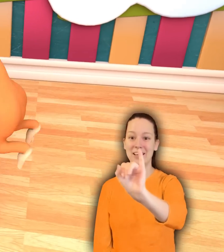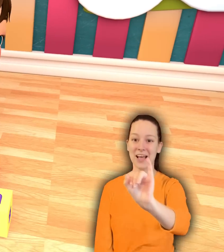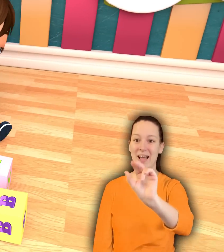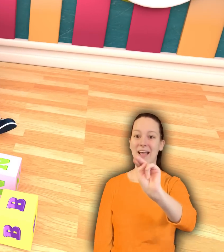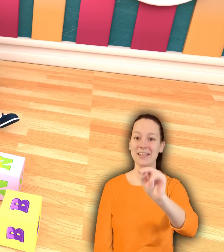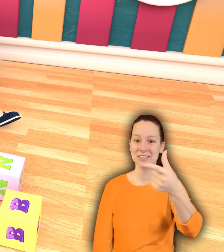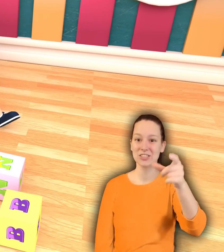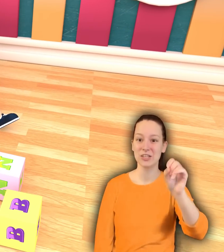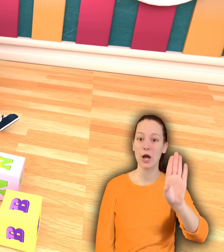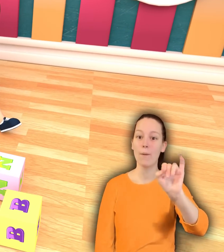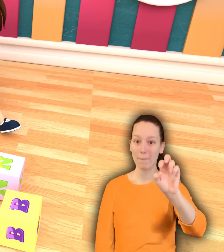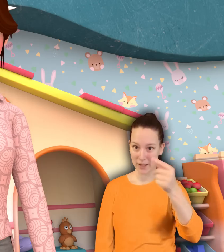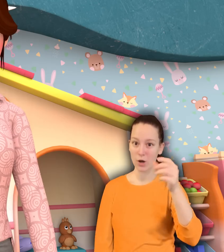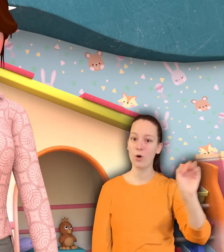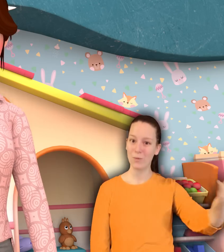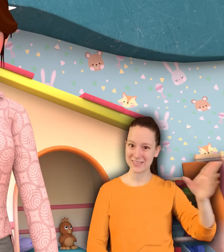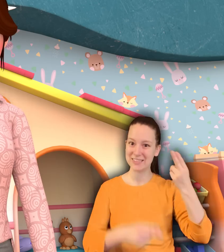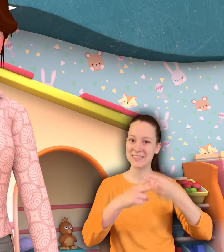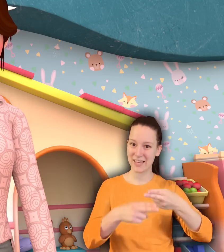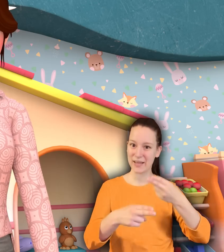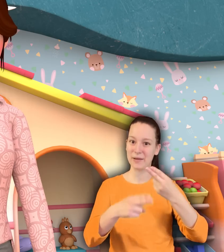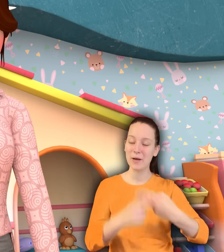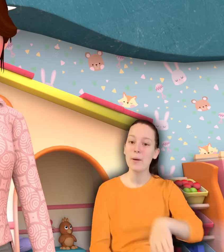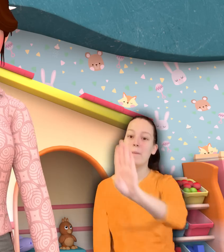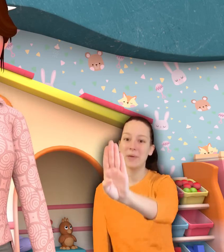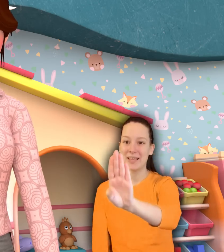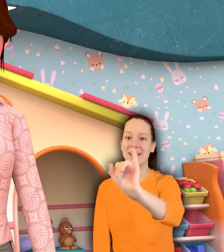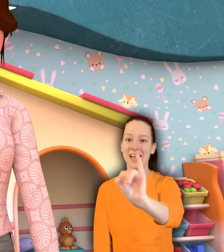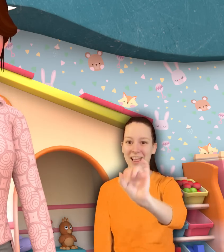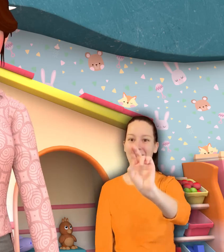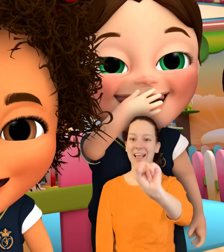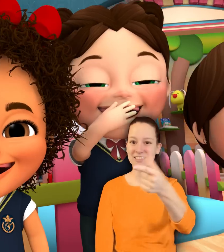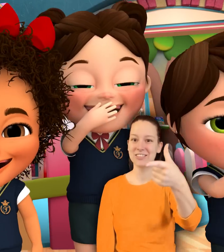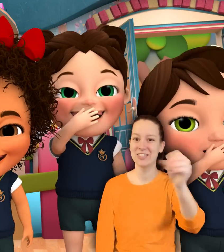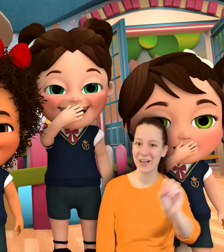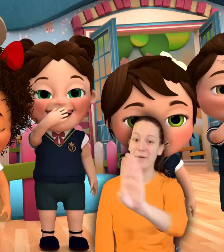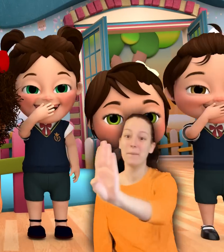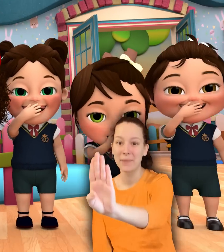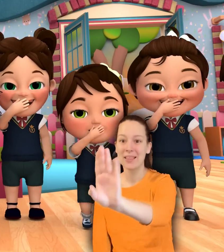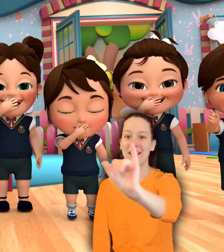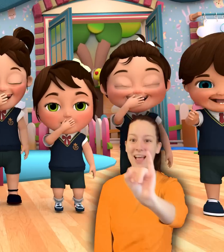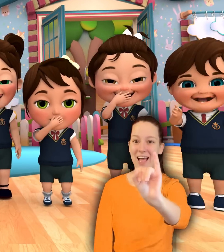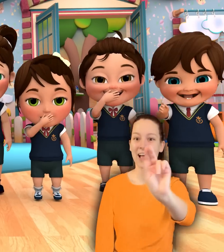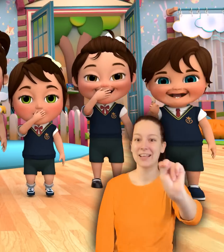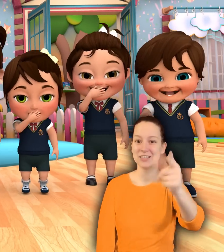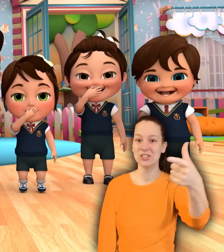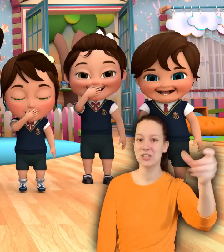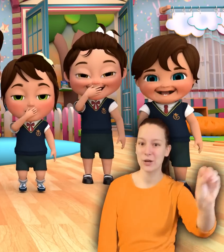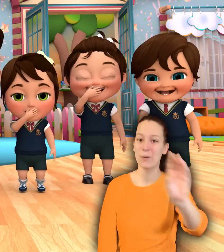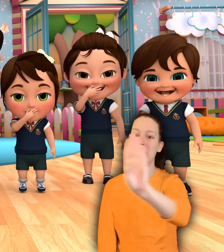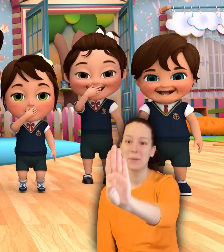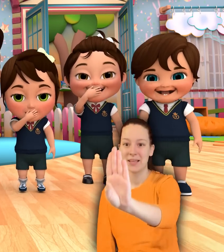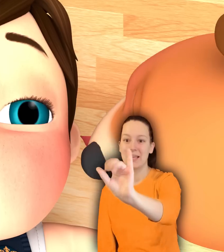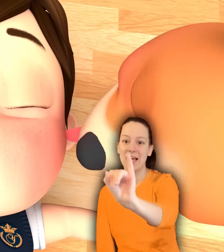b i n g o and Bingo was his name b i n g o b i n g